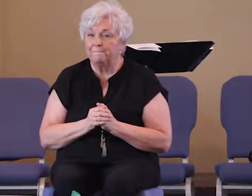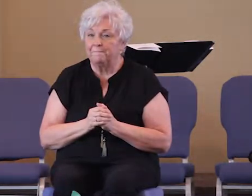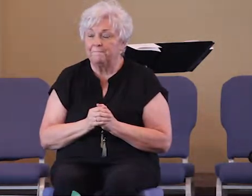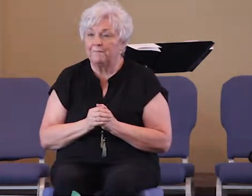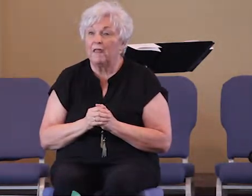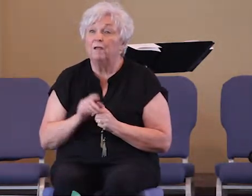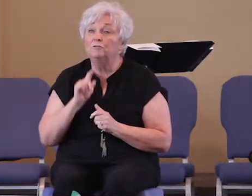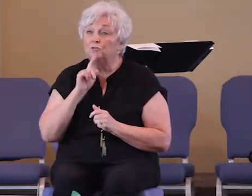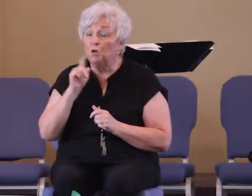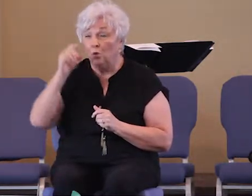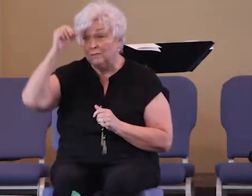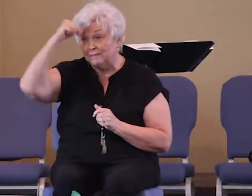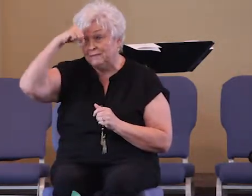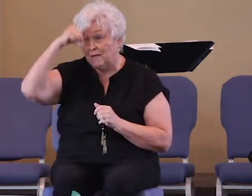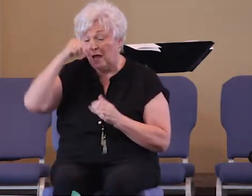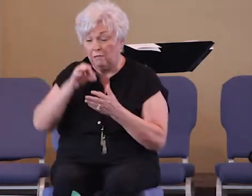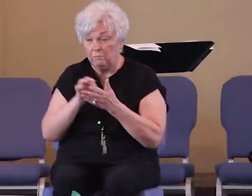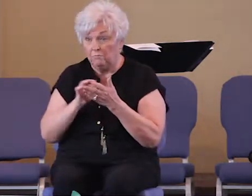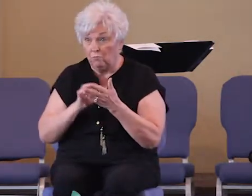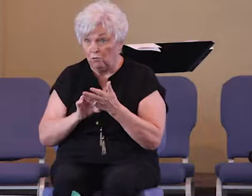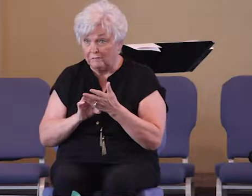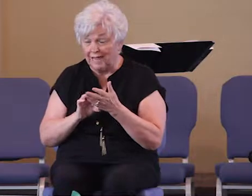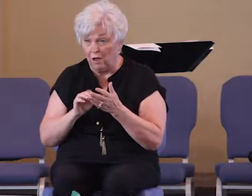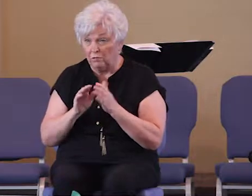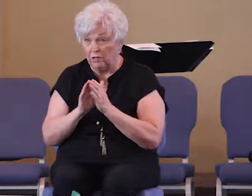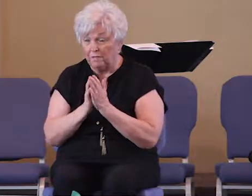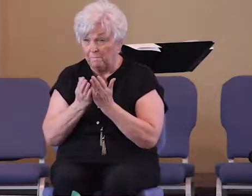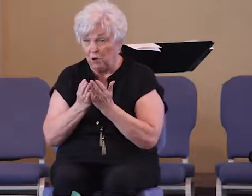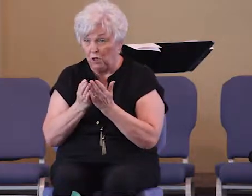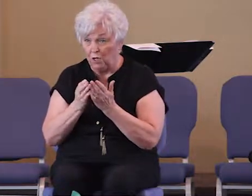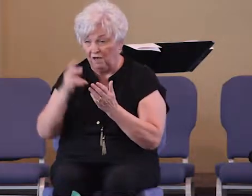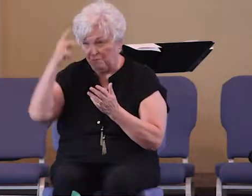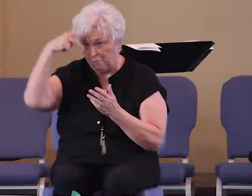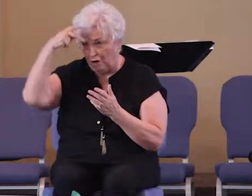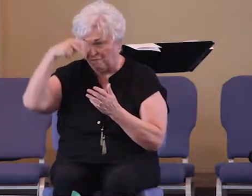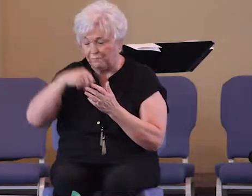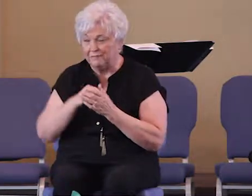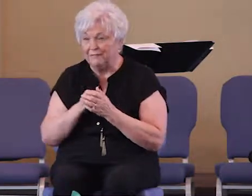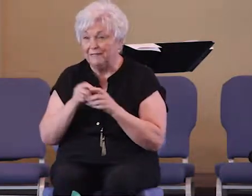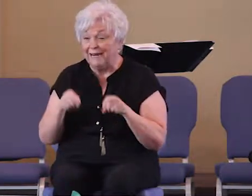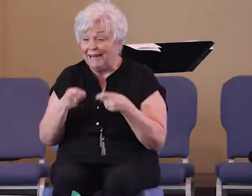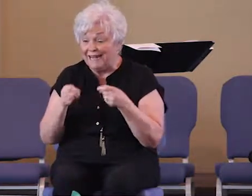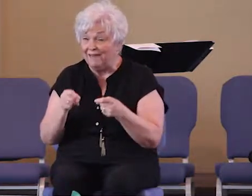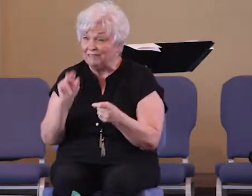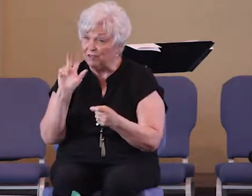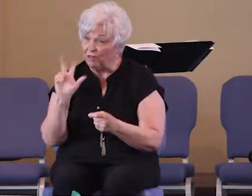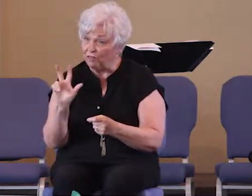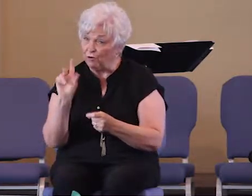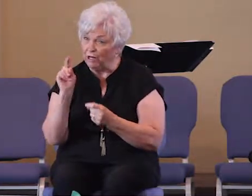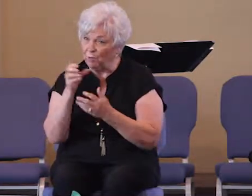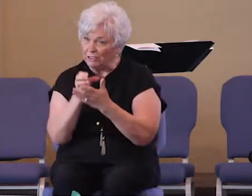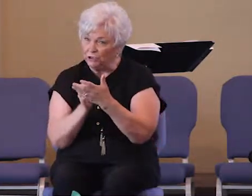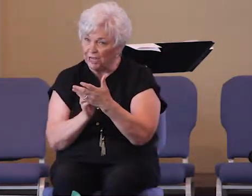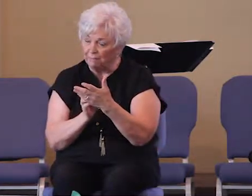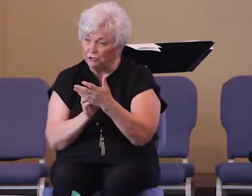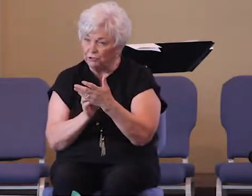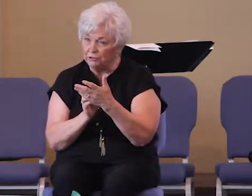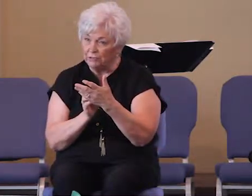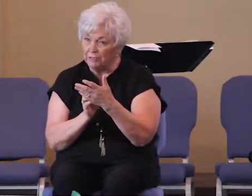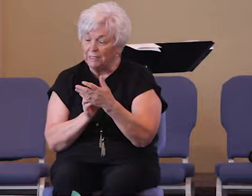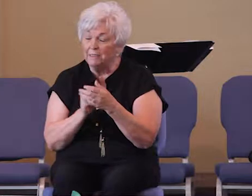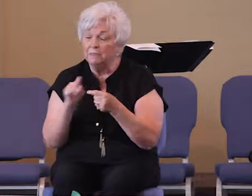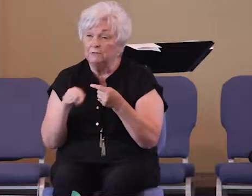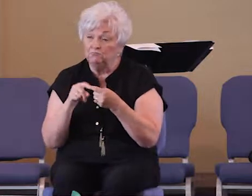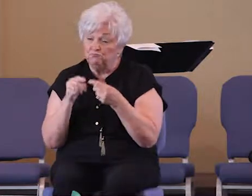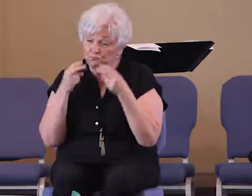And so Solomon wrote down the book of Proverbs. And he gave us 31 chapters. And when you look at the book